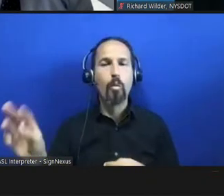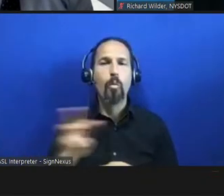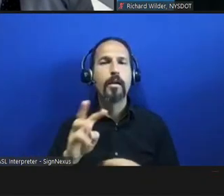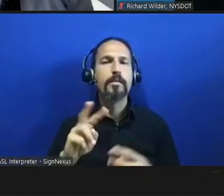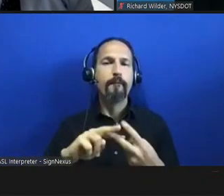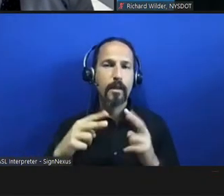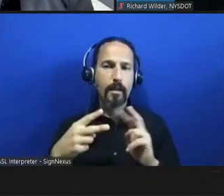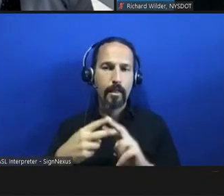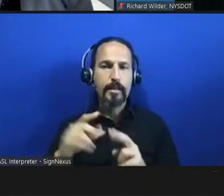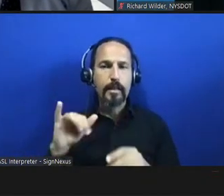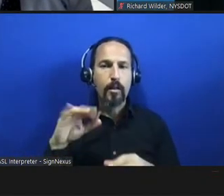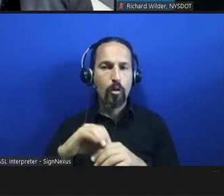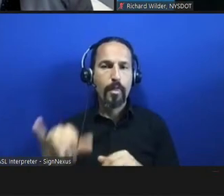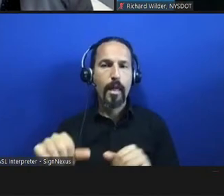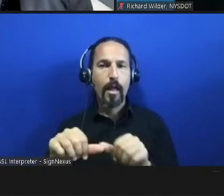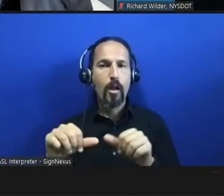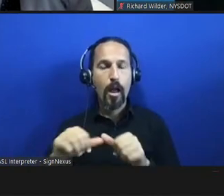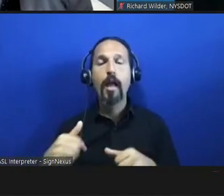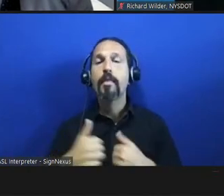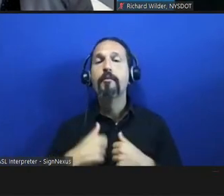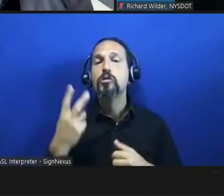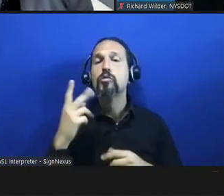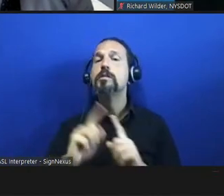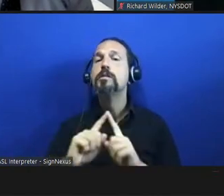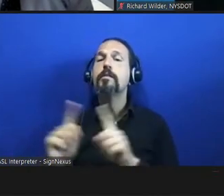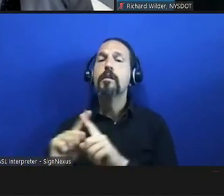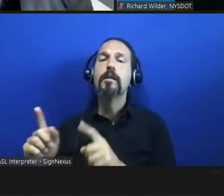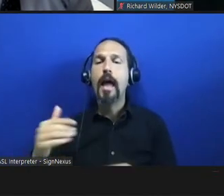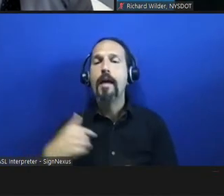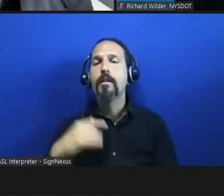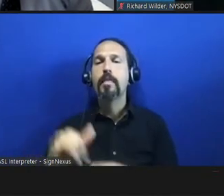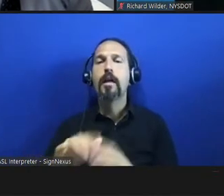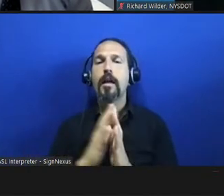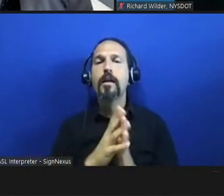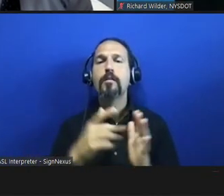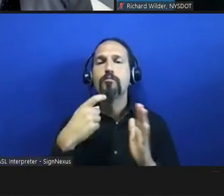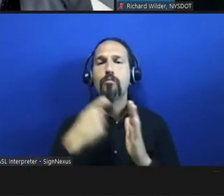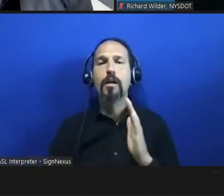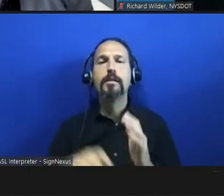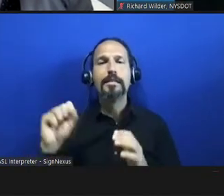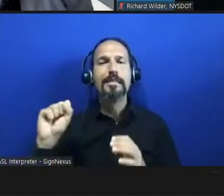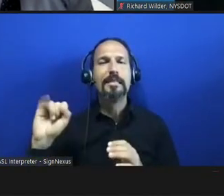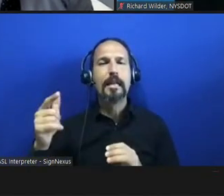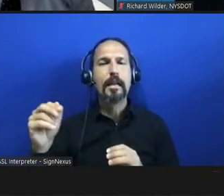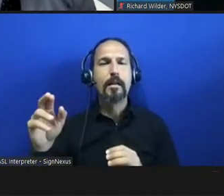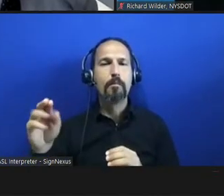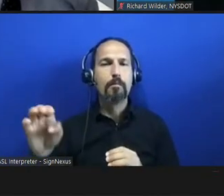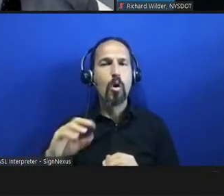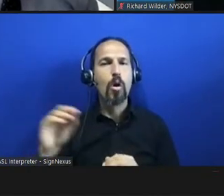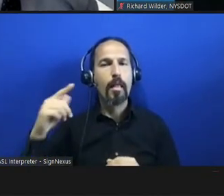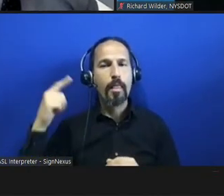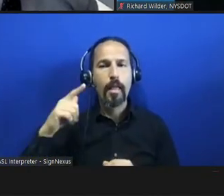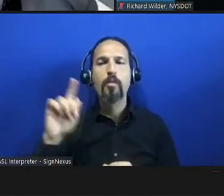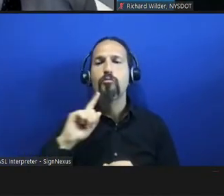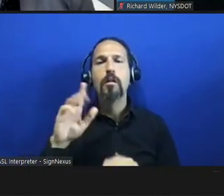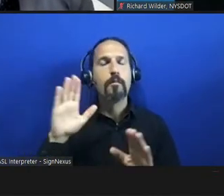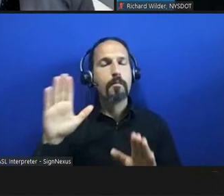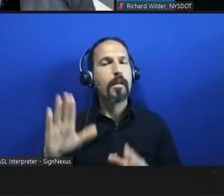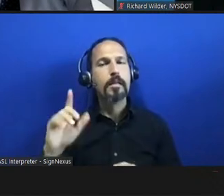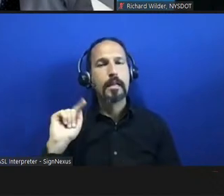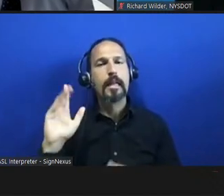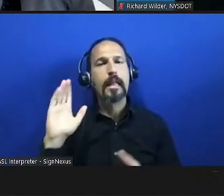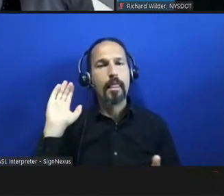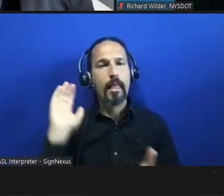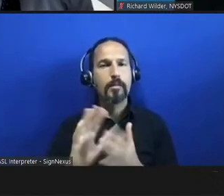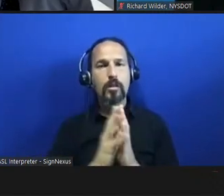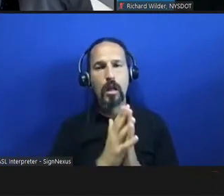in the area previously I've lived in two different places with congestion pricing Singapore and London and in both places it works amazingly to keep congestion